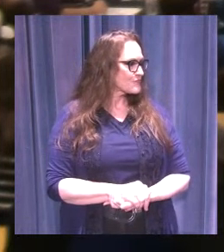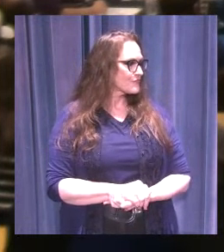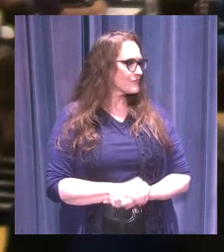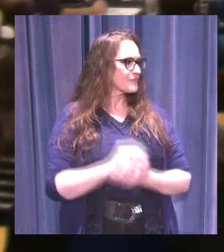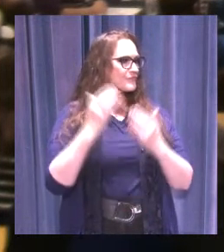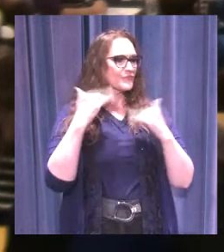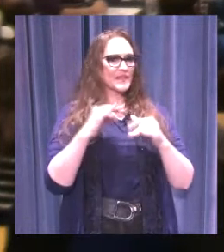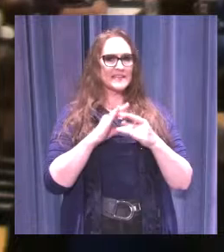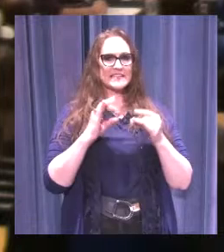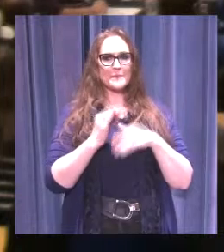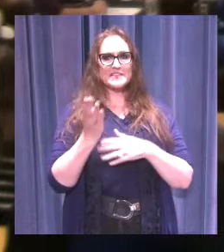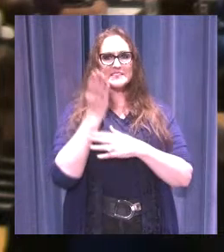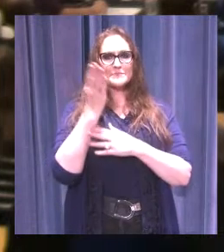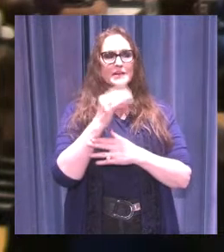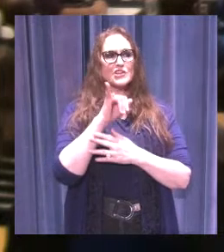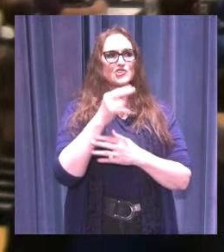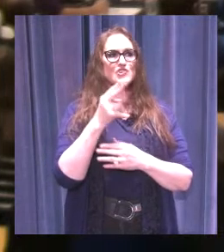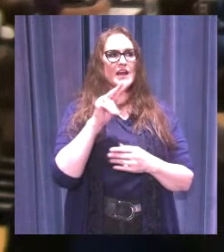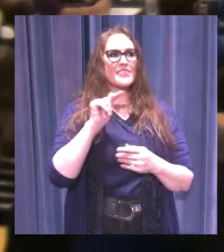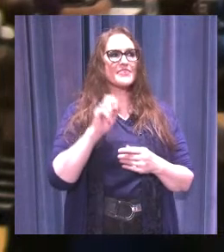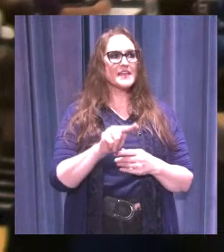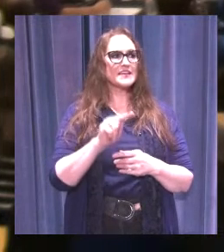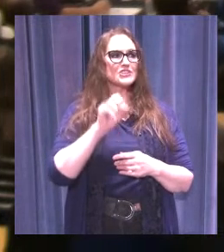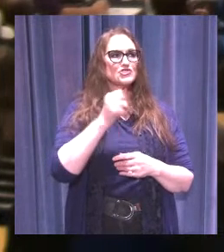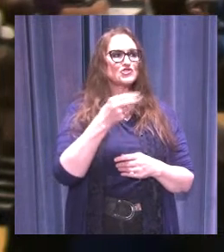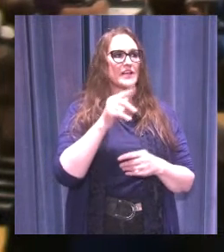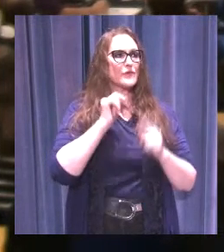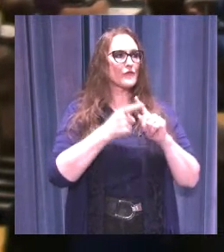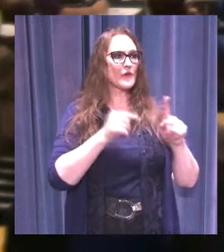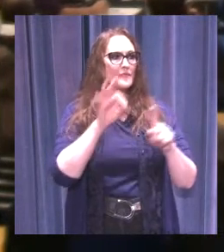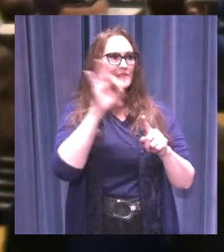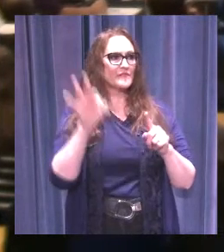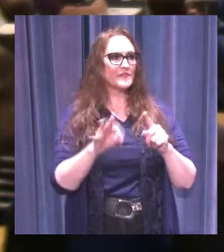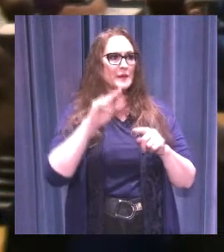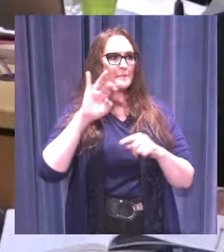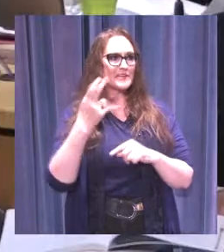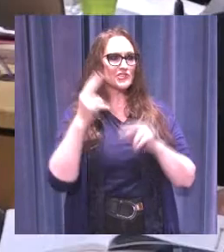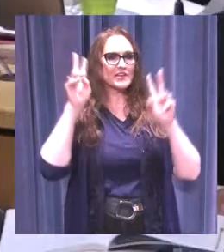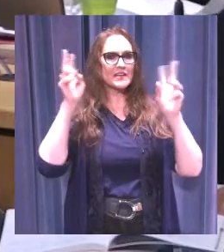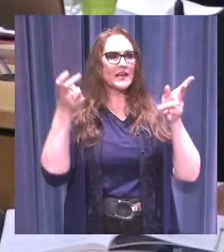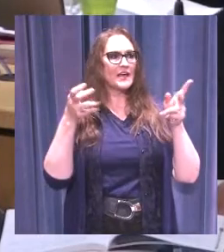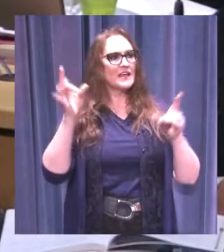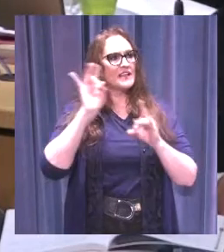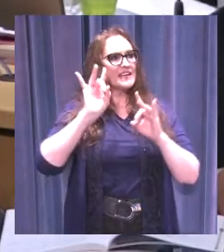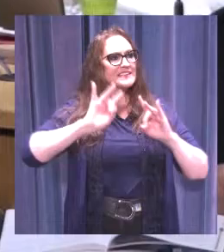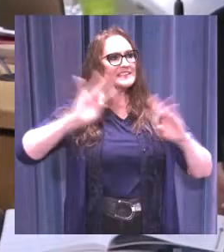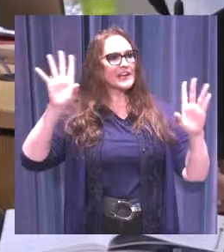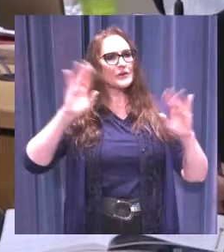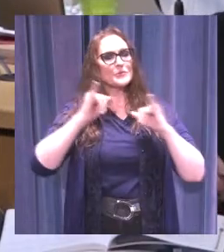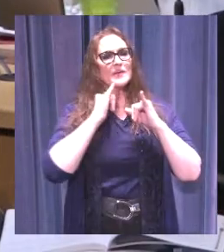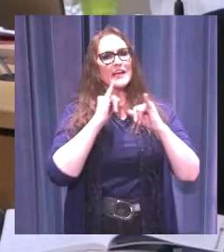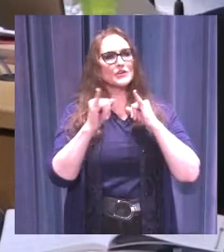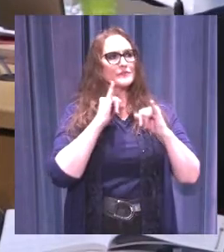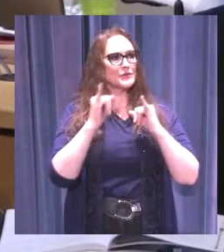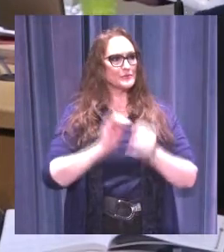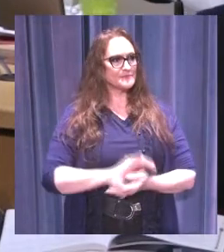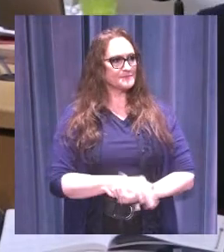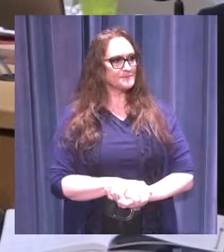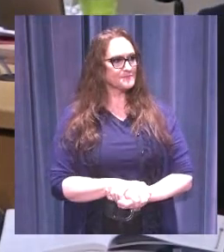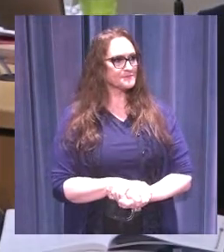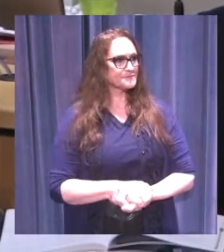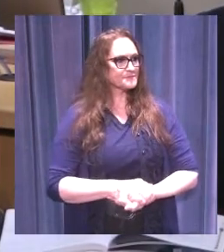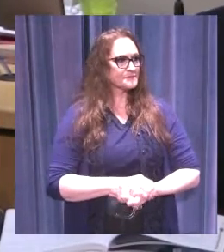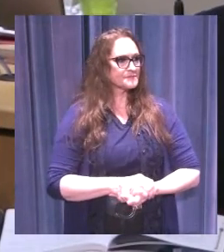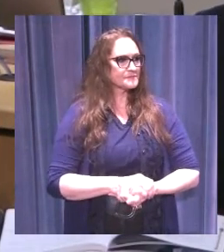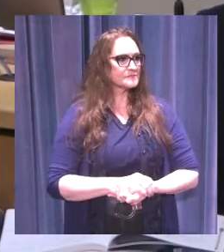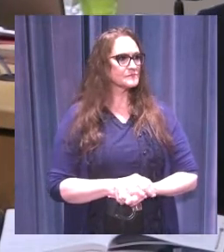Next comment has been submitted by Jonathan Shaver of Flint, Michigan, on the topic of a terrible interview etiquette.